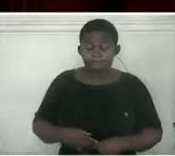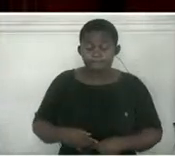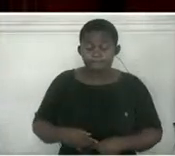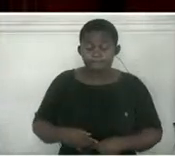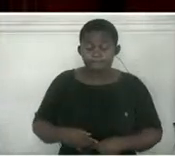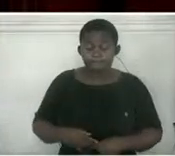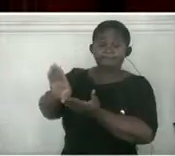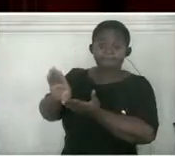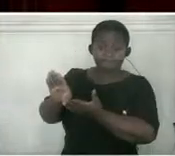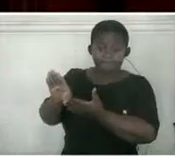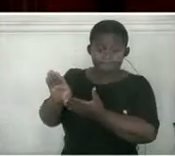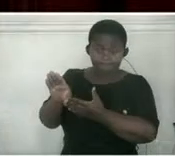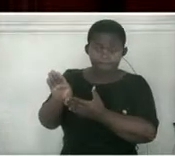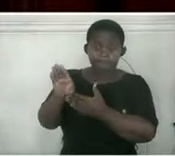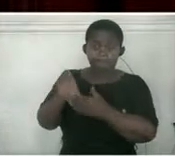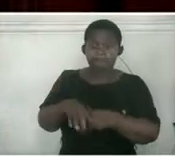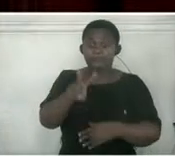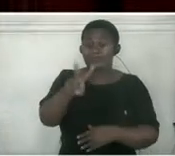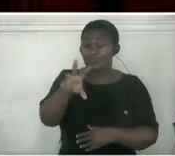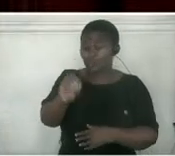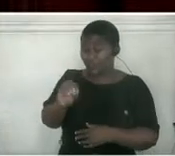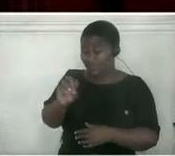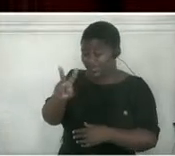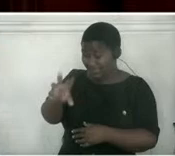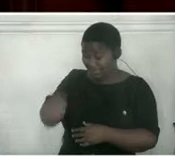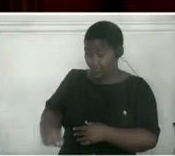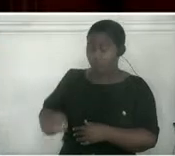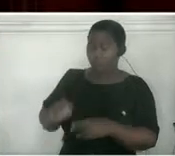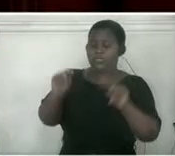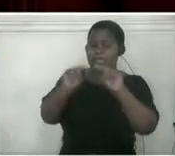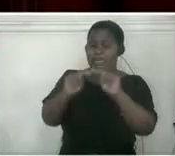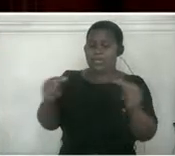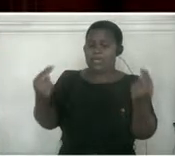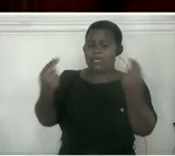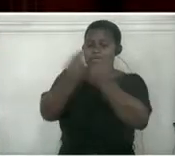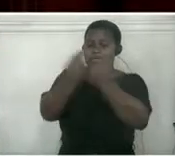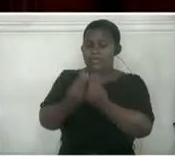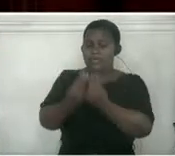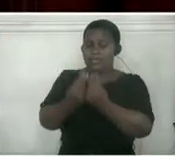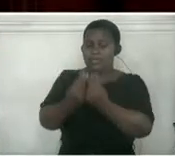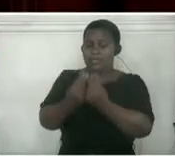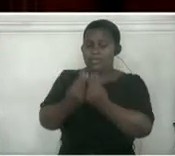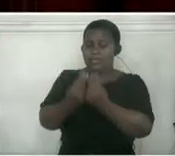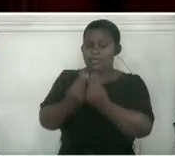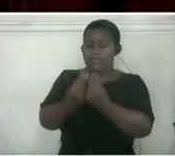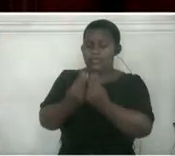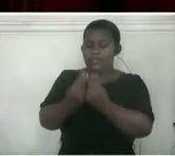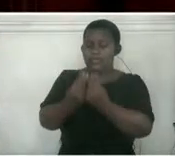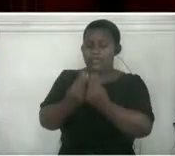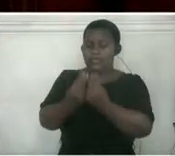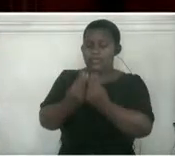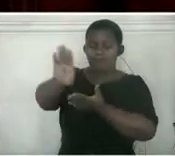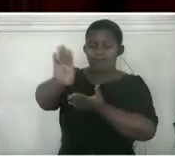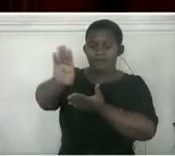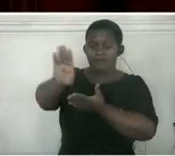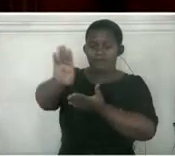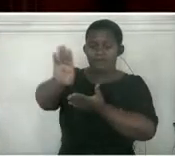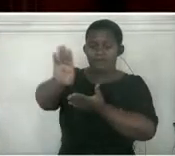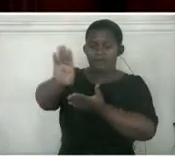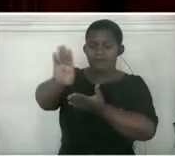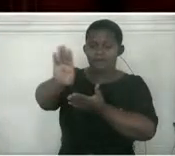is modeled along the 2020 National Tourism Relief Fund and will be capped